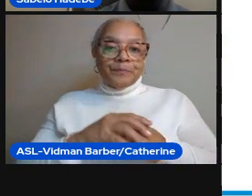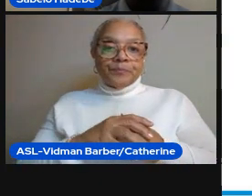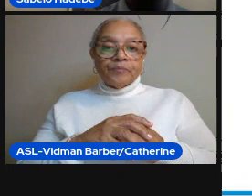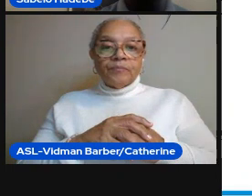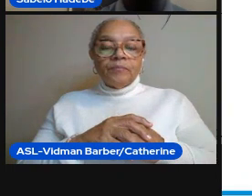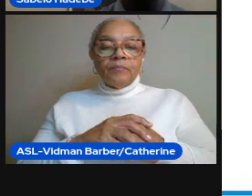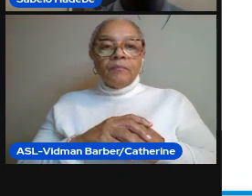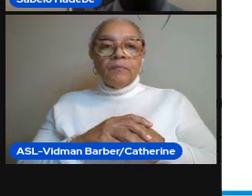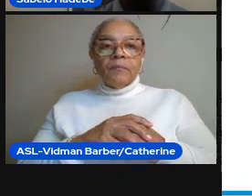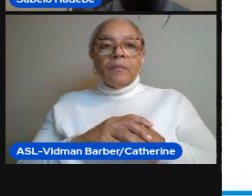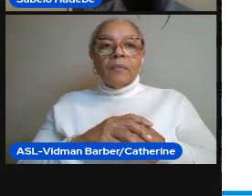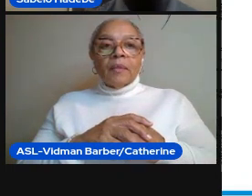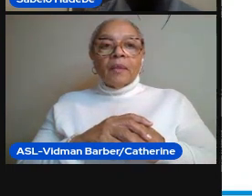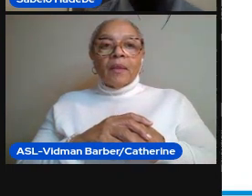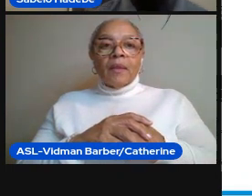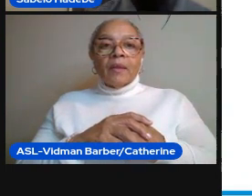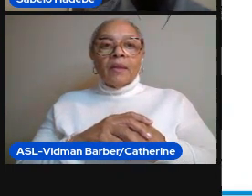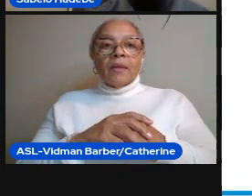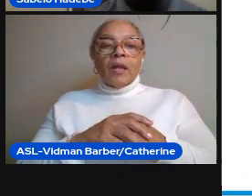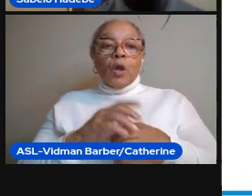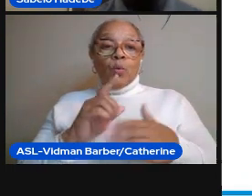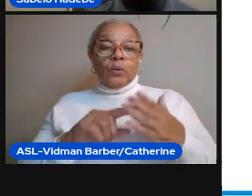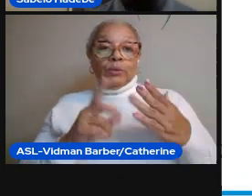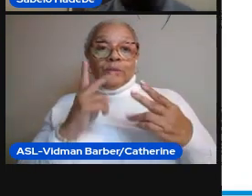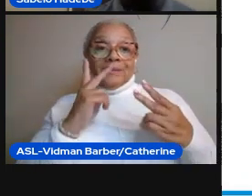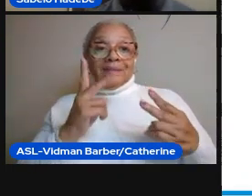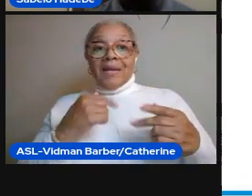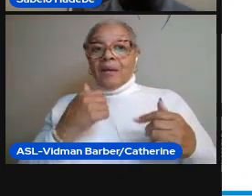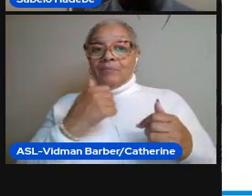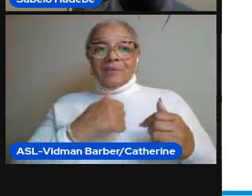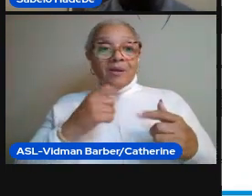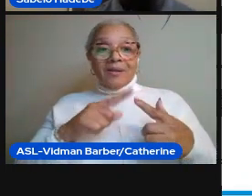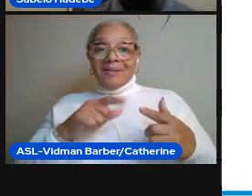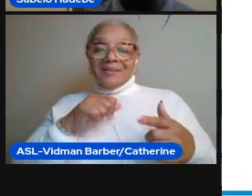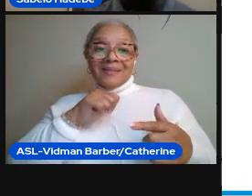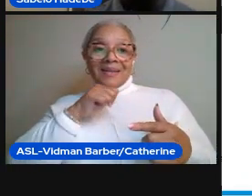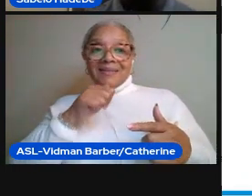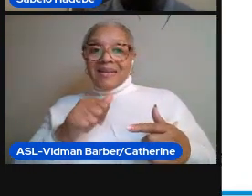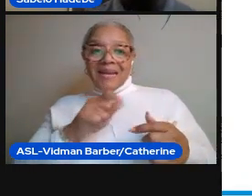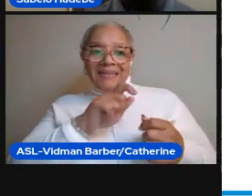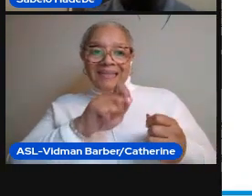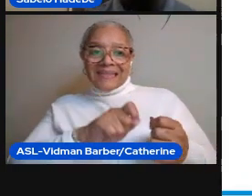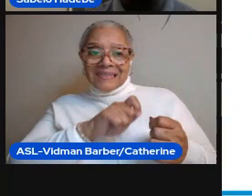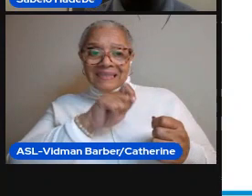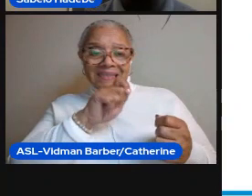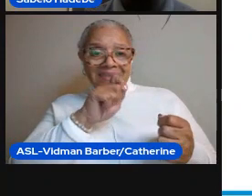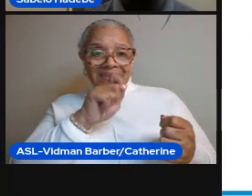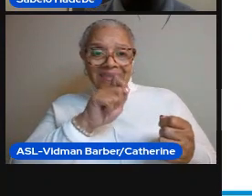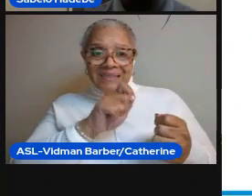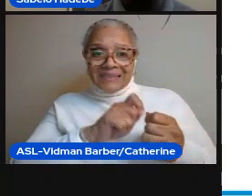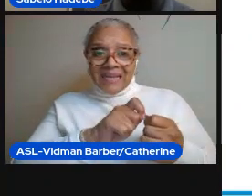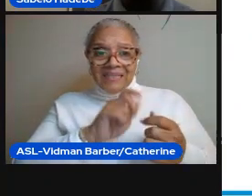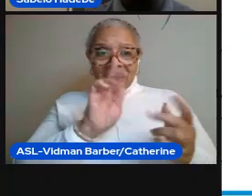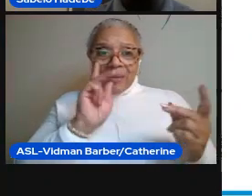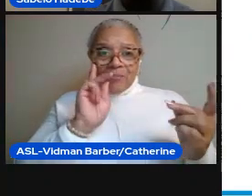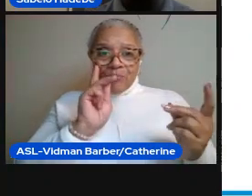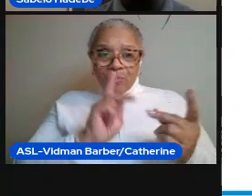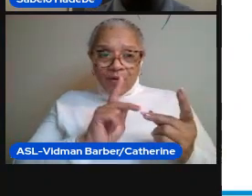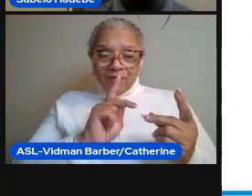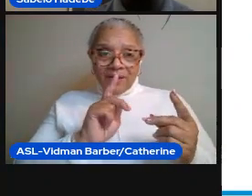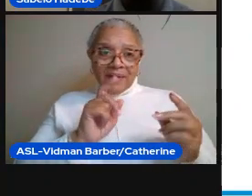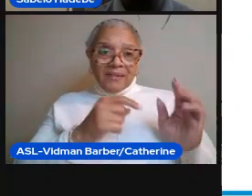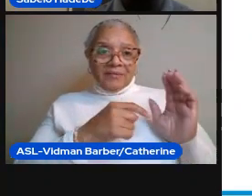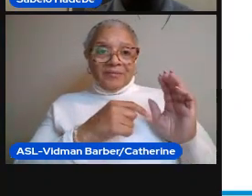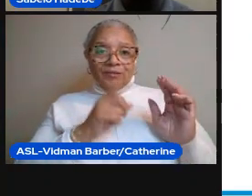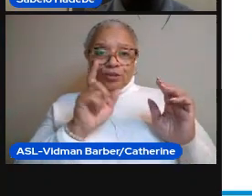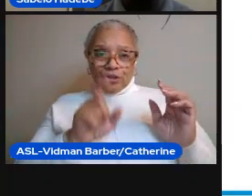And what you are seeing, I'm sorry that these are not exactly perfect as they should, but you can see here,